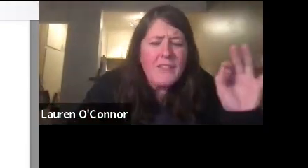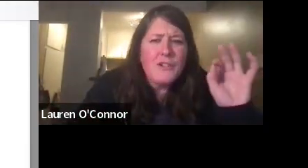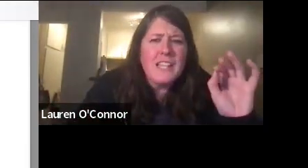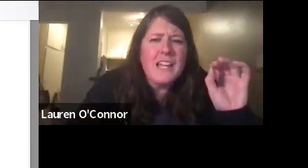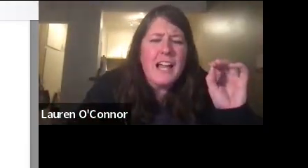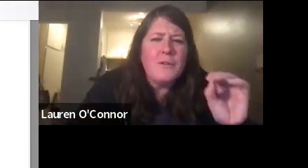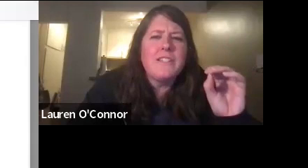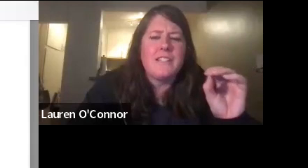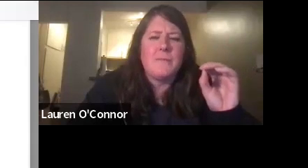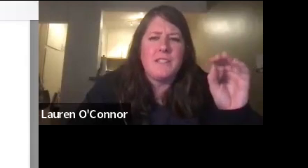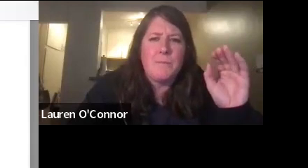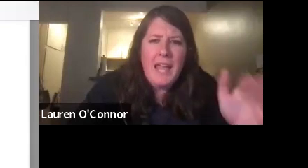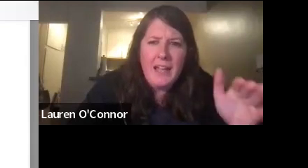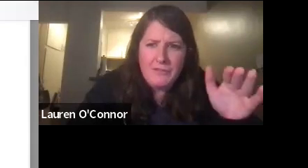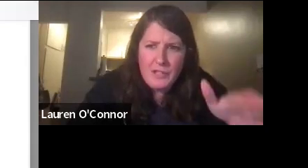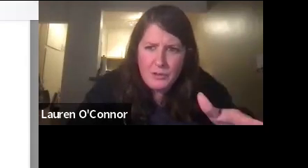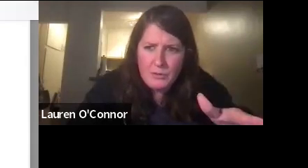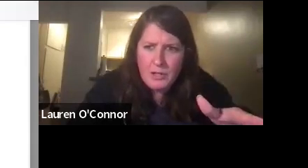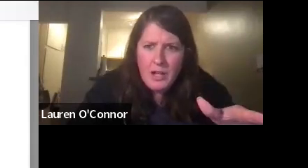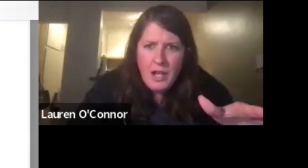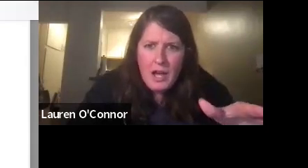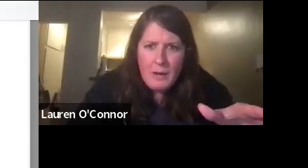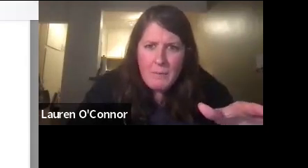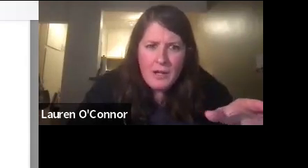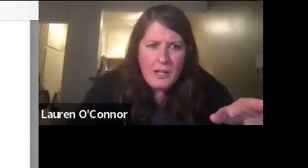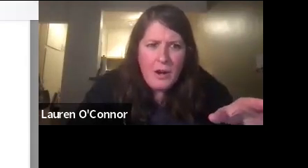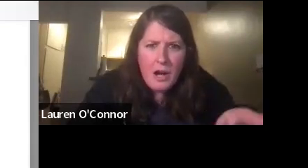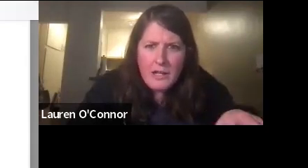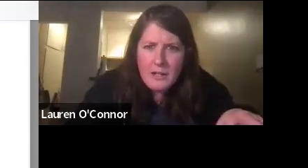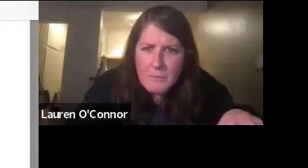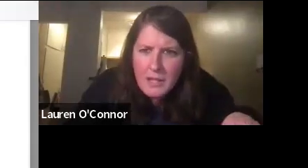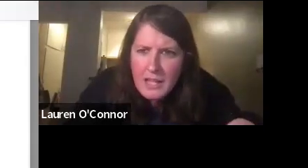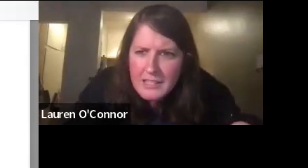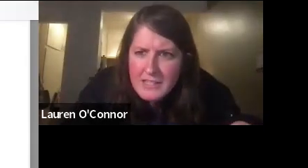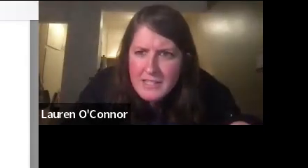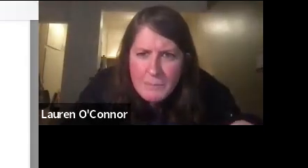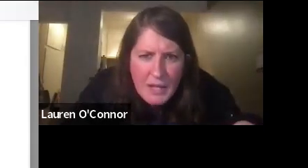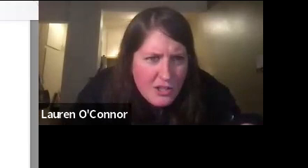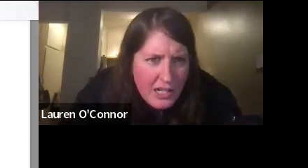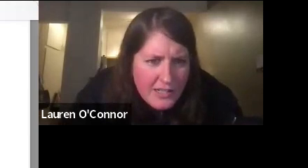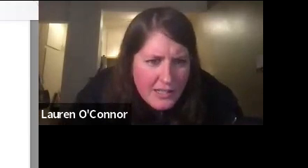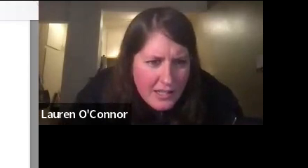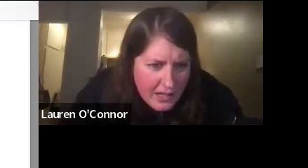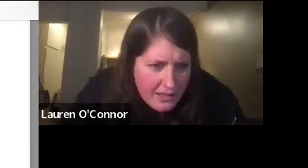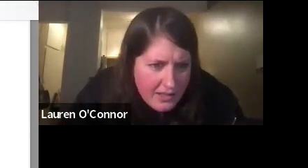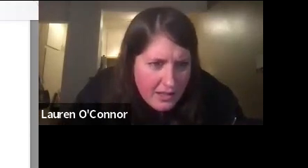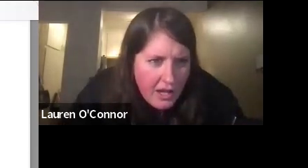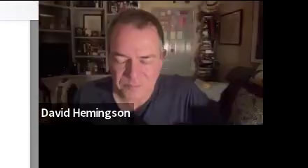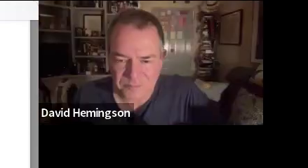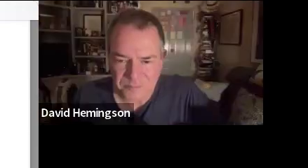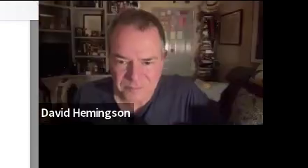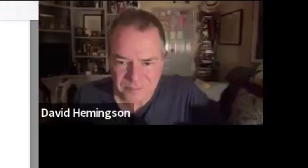But there's like, I noticed this payoff too, on, I guess it's page